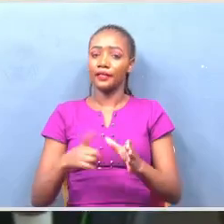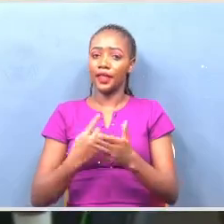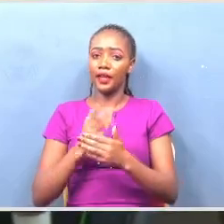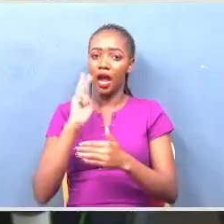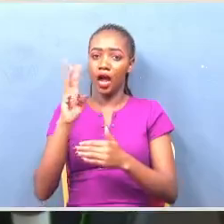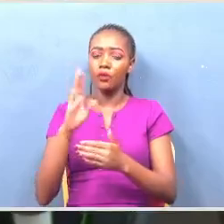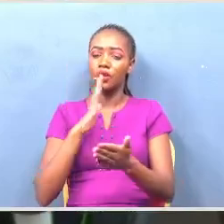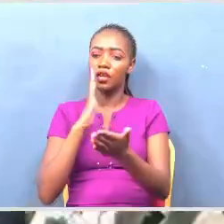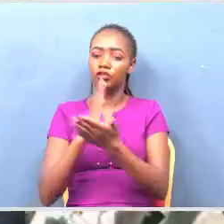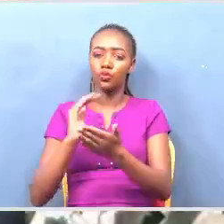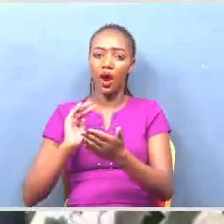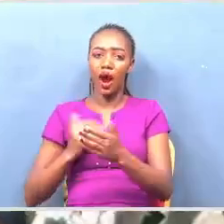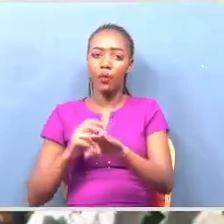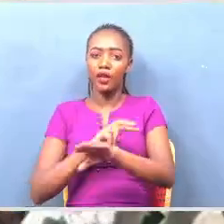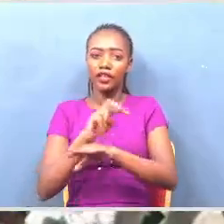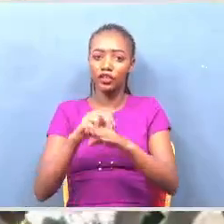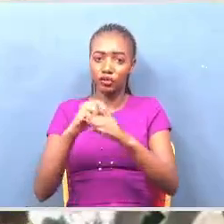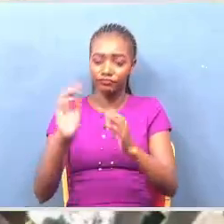country to the next level.